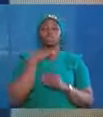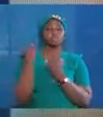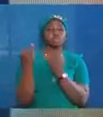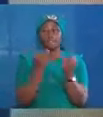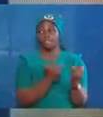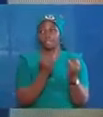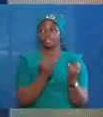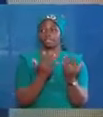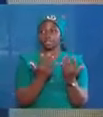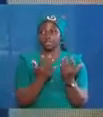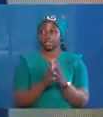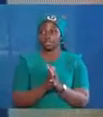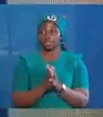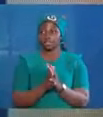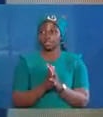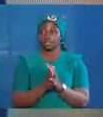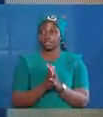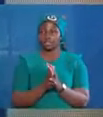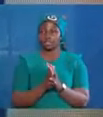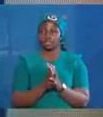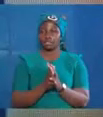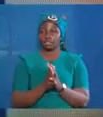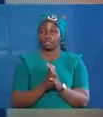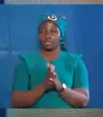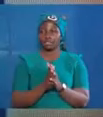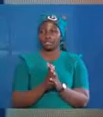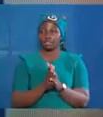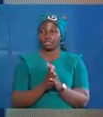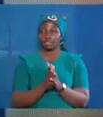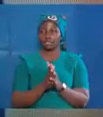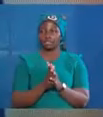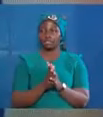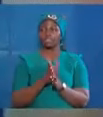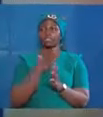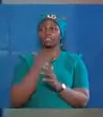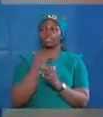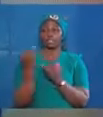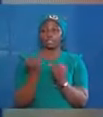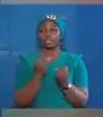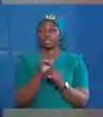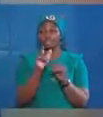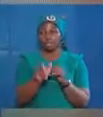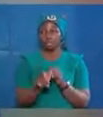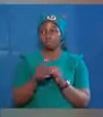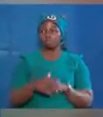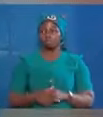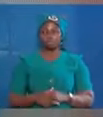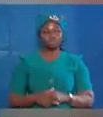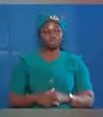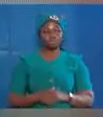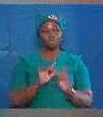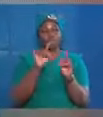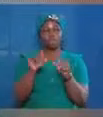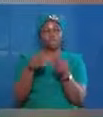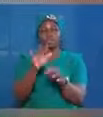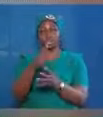into some videos and you come back. And now it will be your part to endorse the document and give your signature. Thank